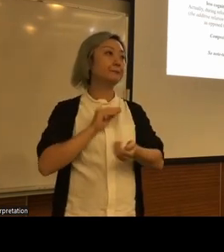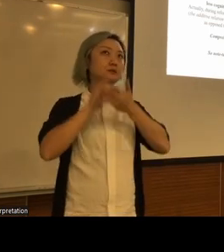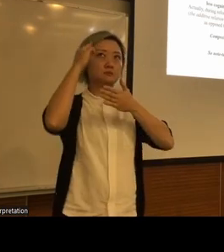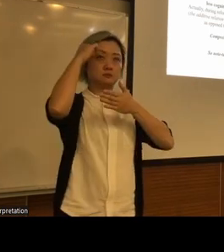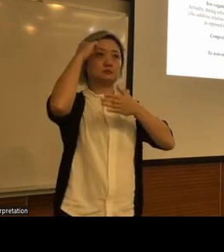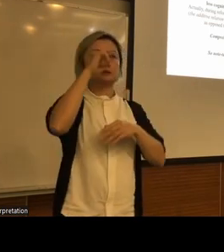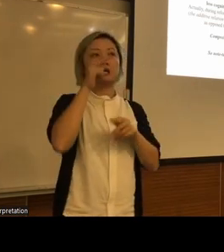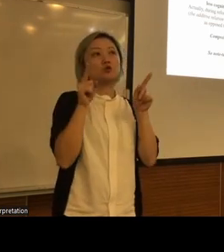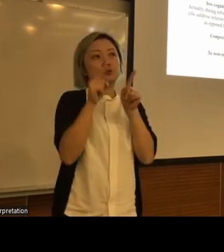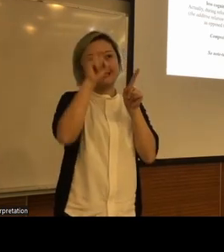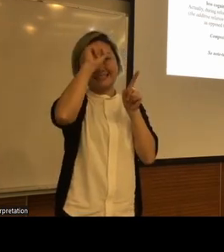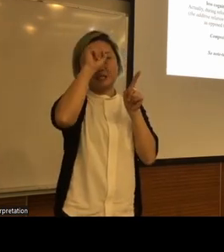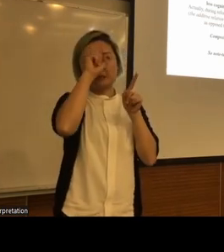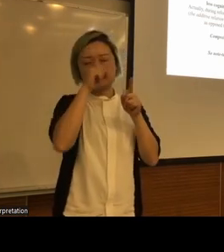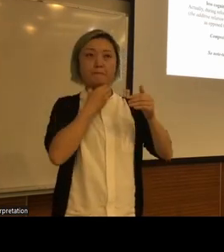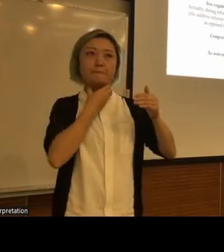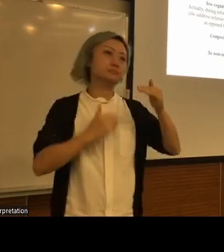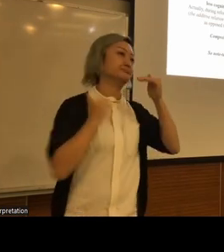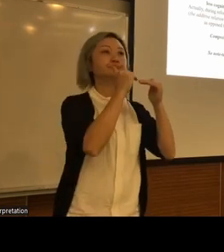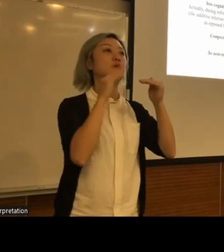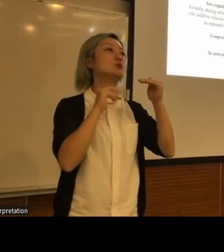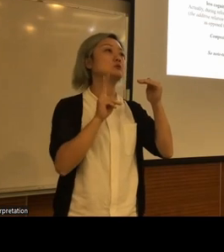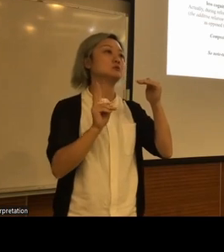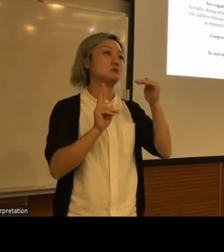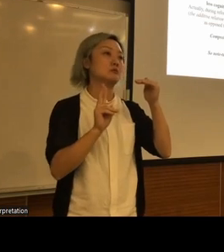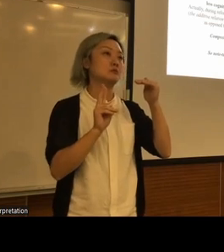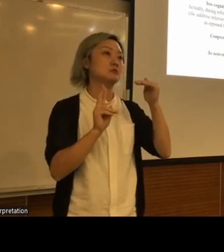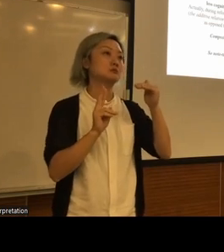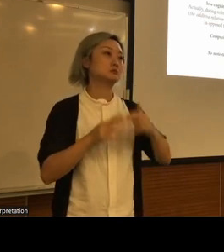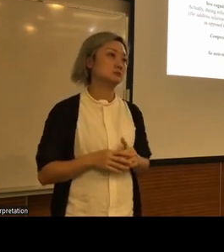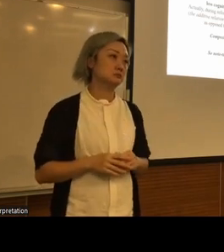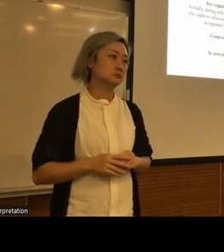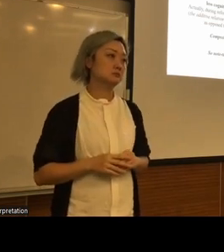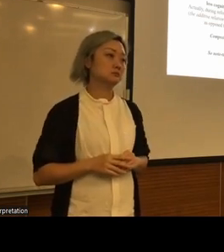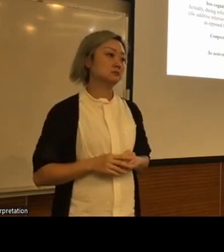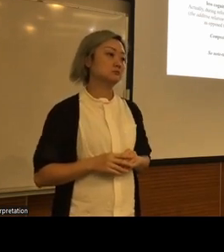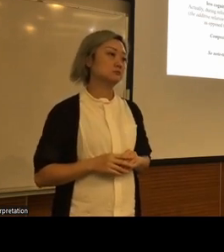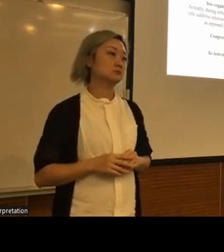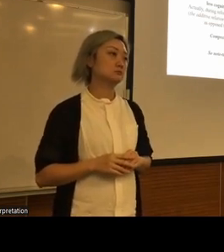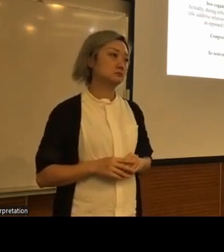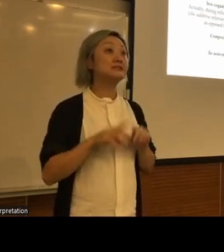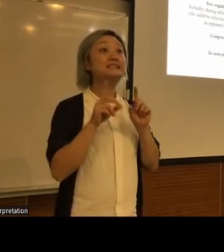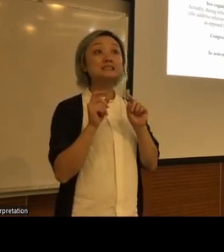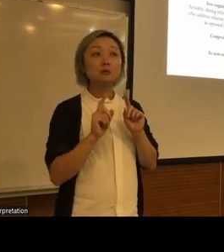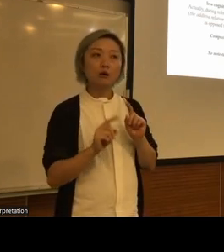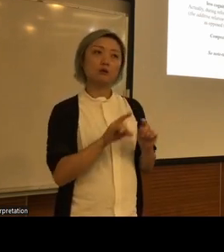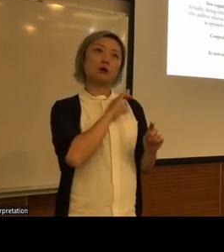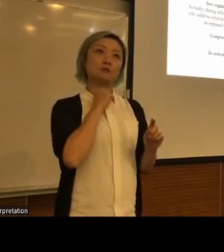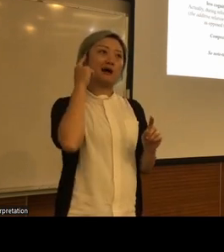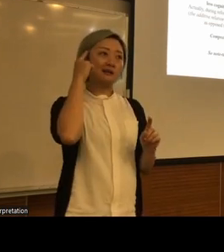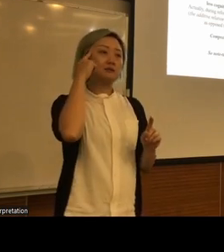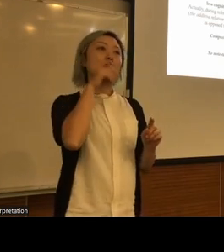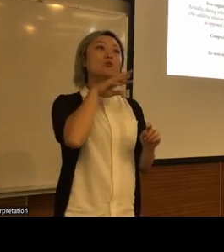working memory. I will talk about that a bit later. So there is a strong cognitive